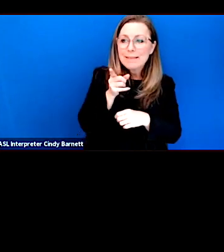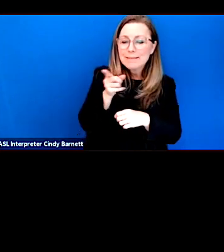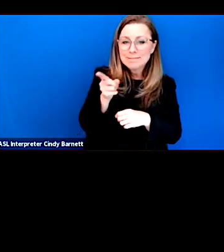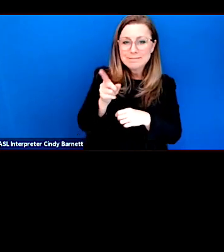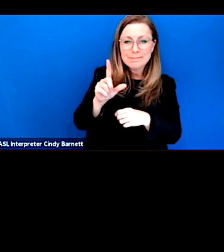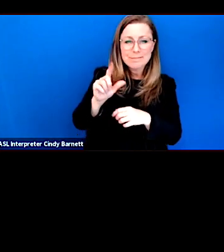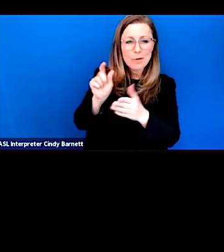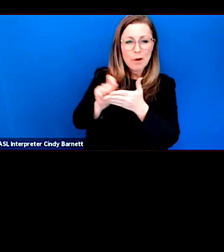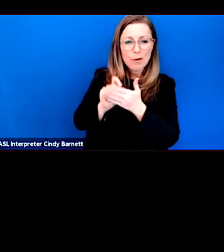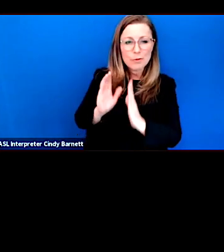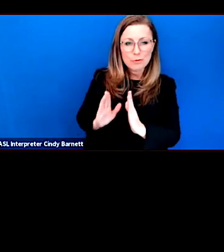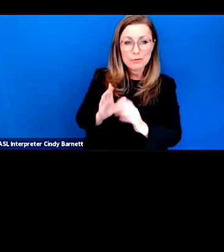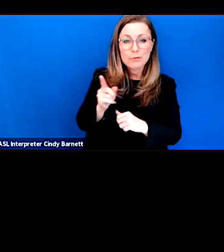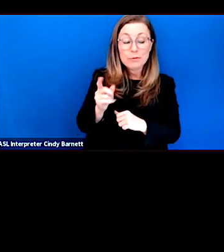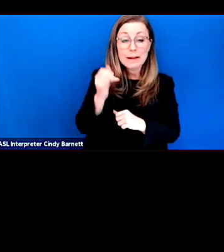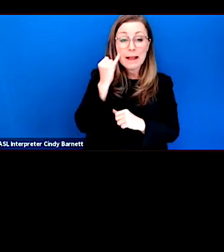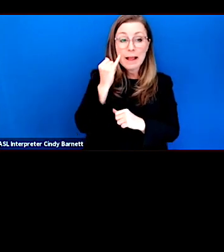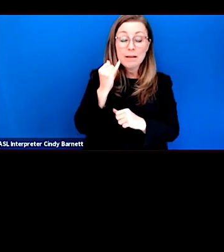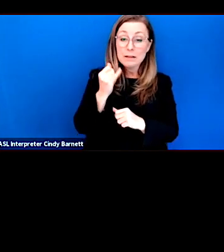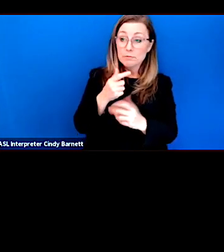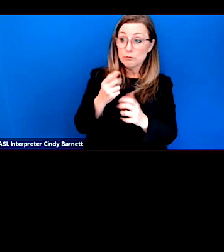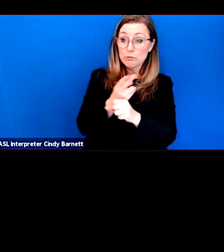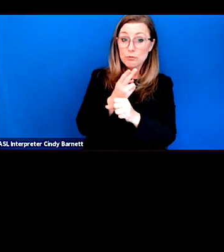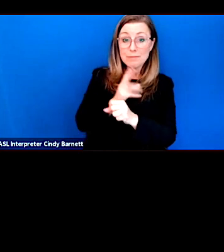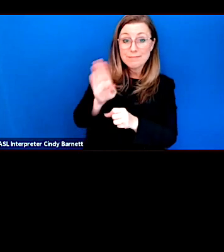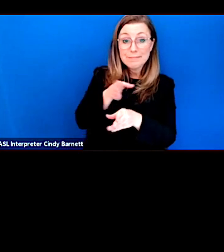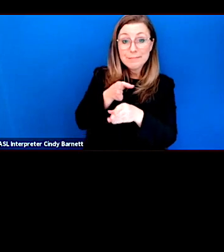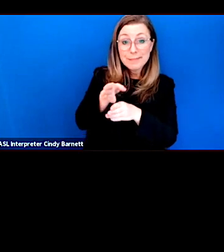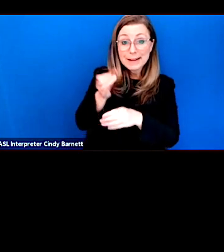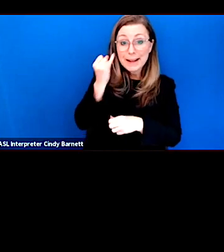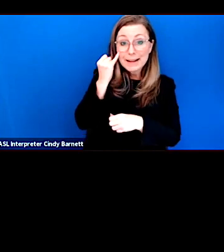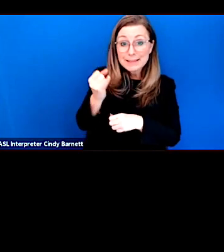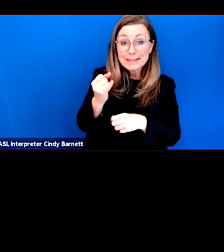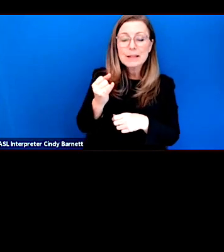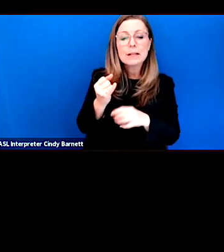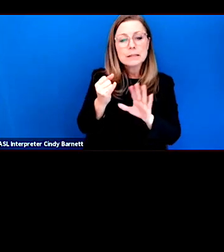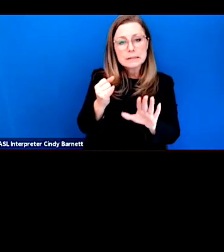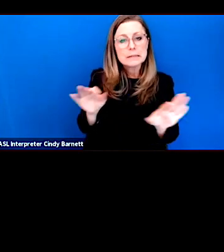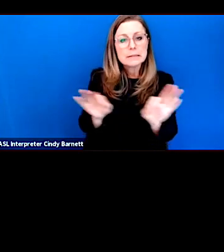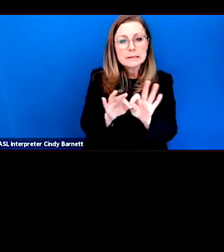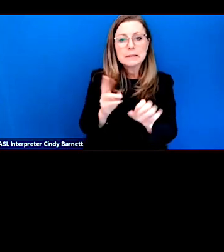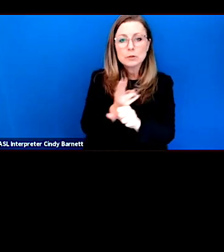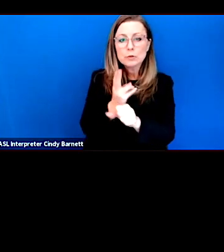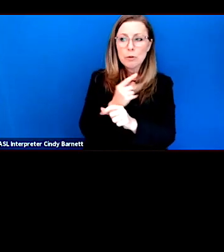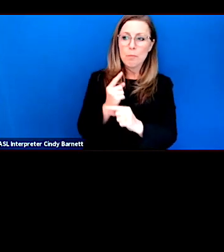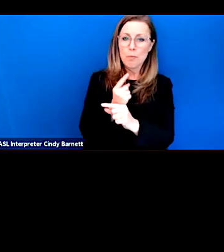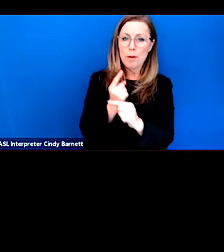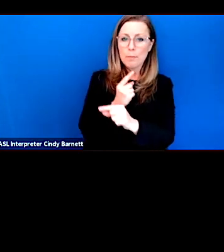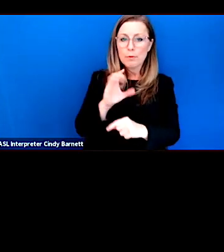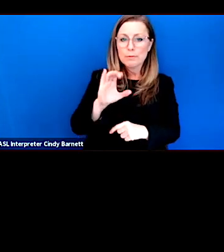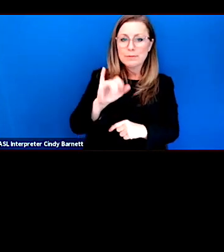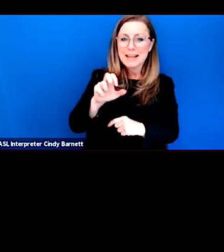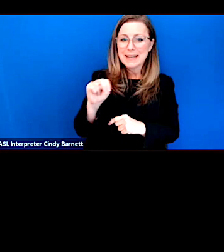main idea identified by the authors, ensure you use proper citation practices to signify where the idea came